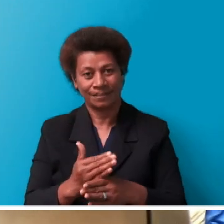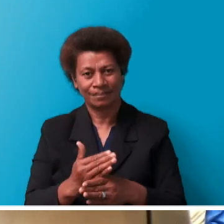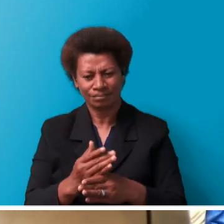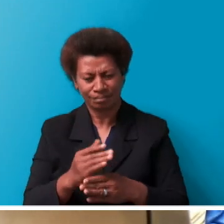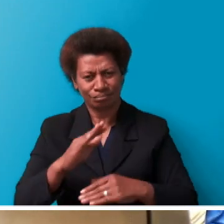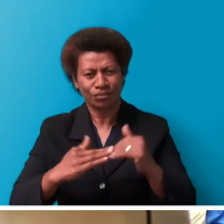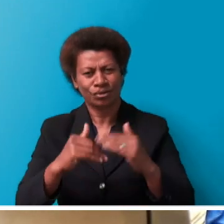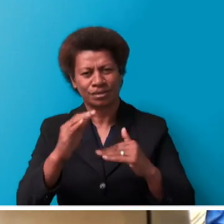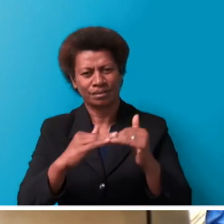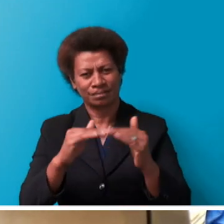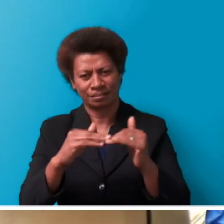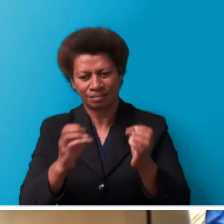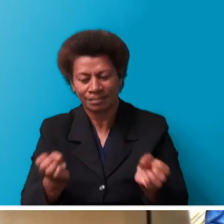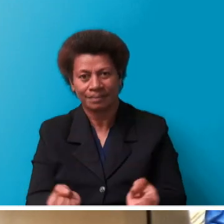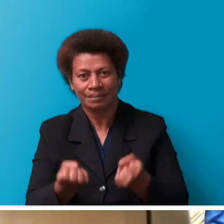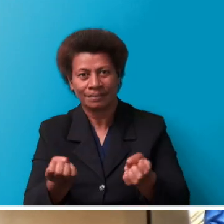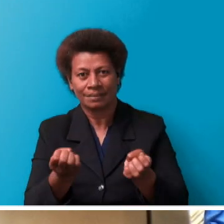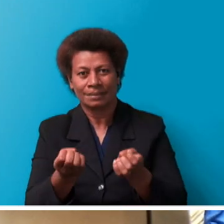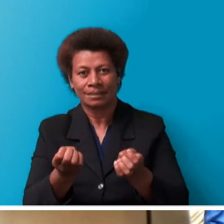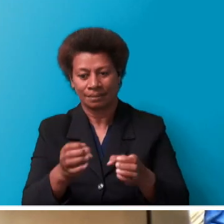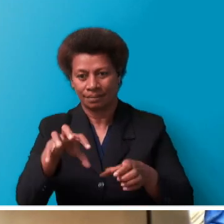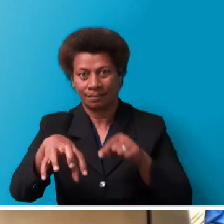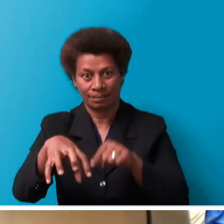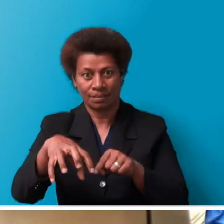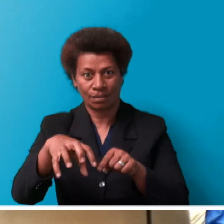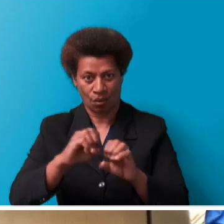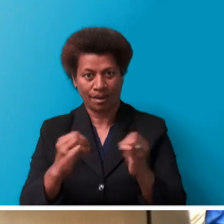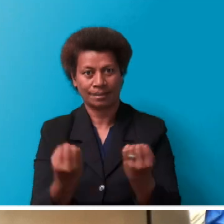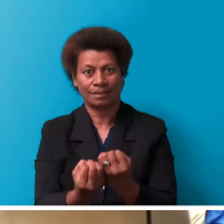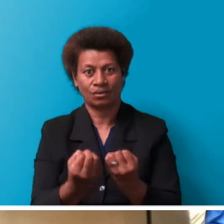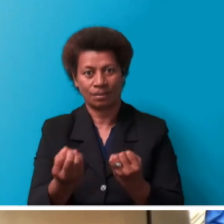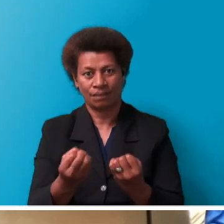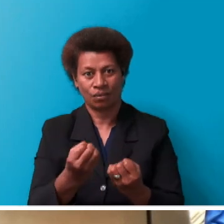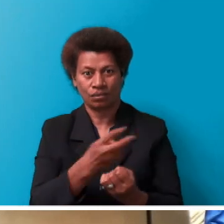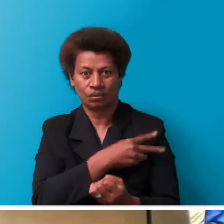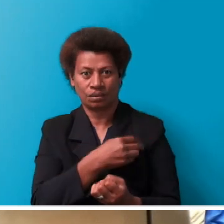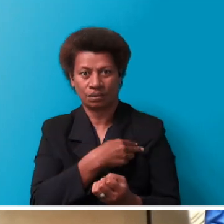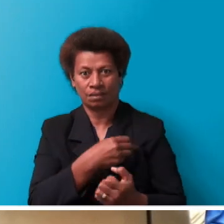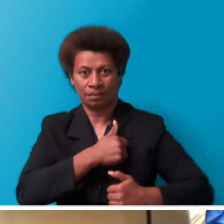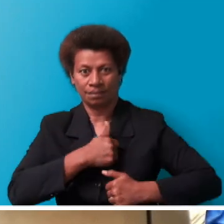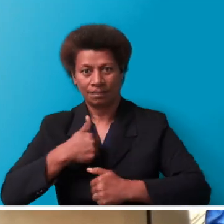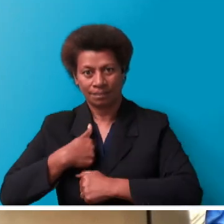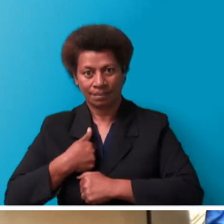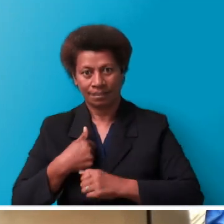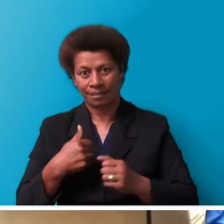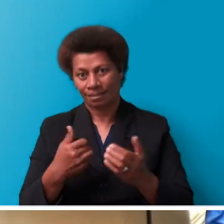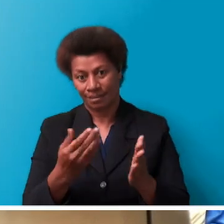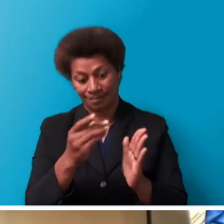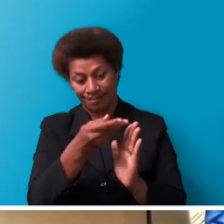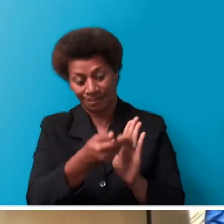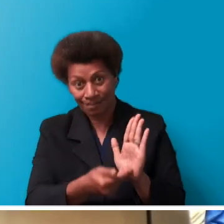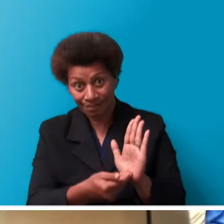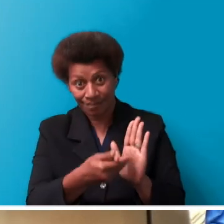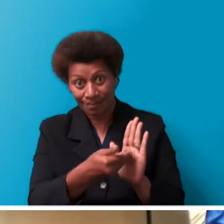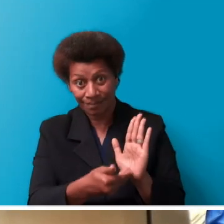institutions, and most importantly, we have laid the foundation for a security framework that is based on